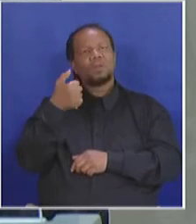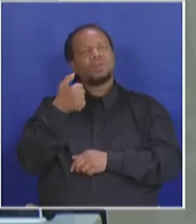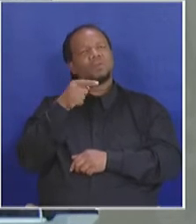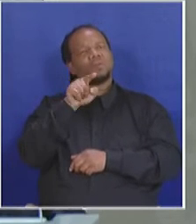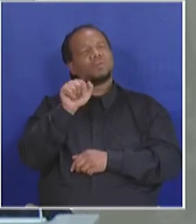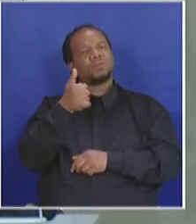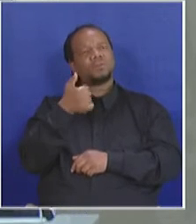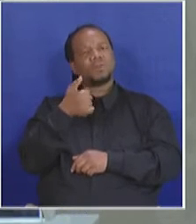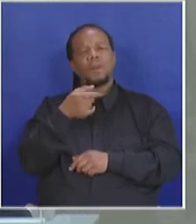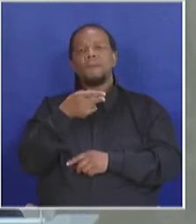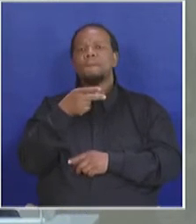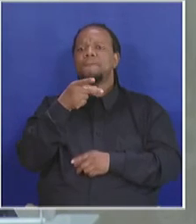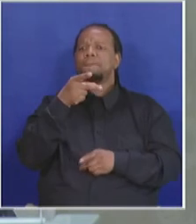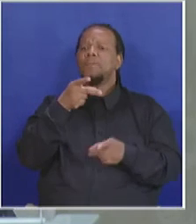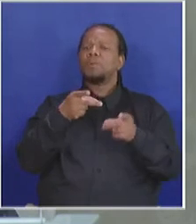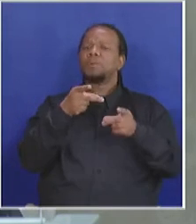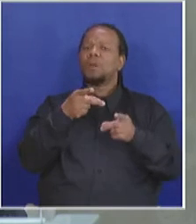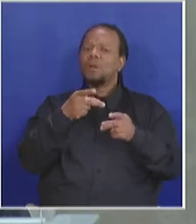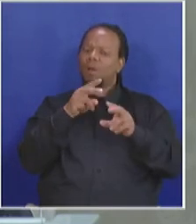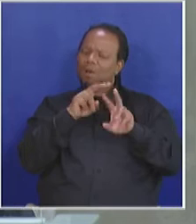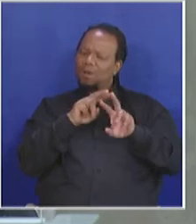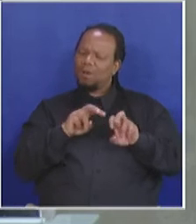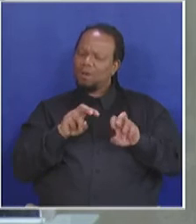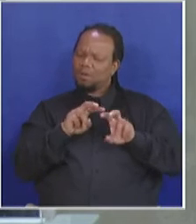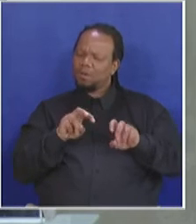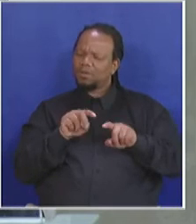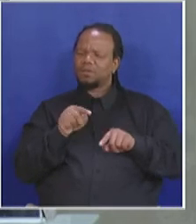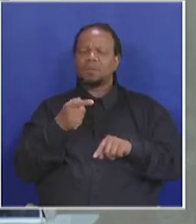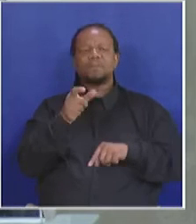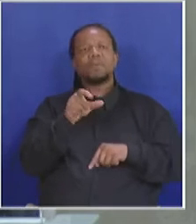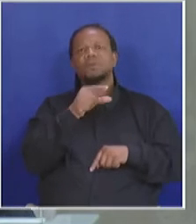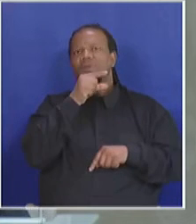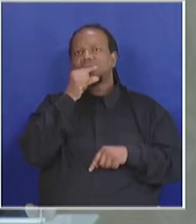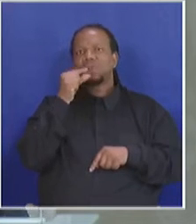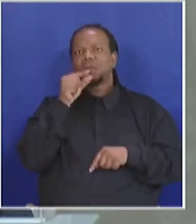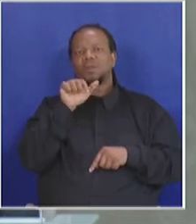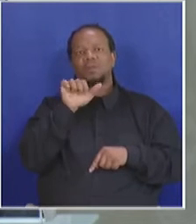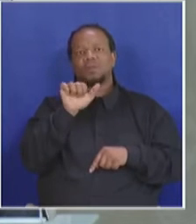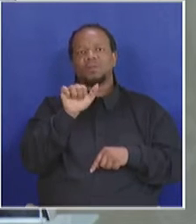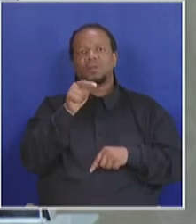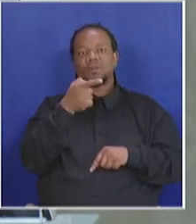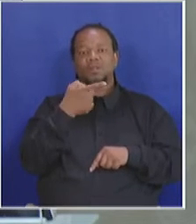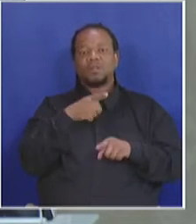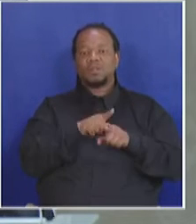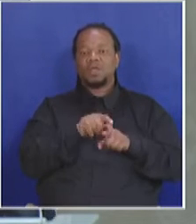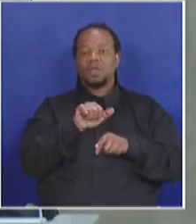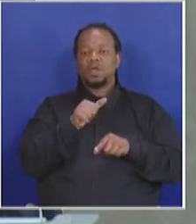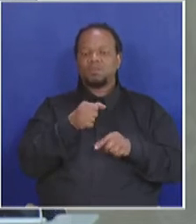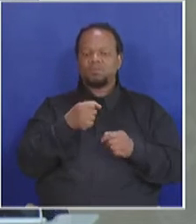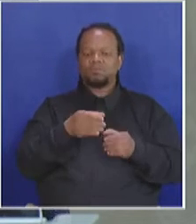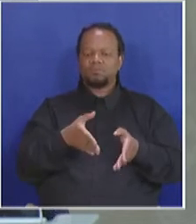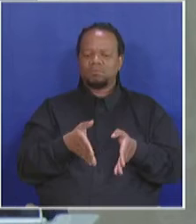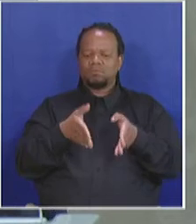analyst, he mentioned something of the fruit of the root. And what we